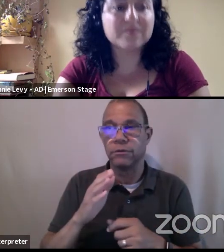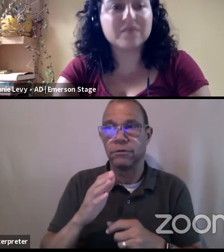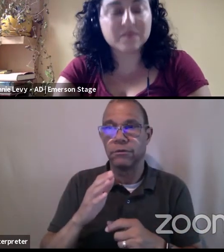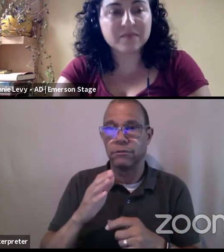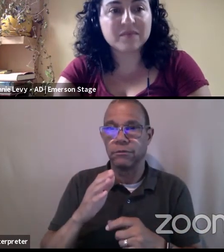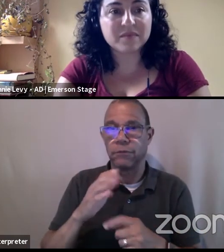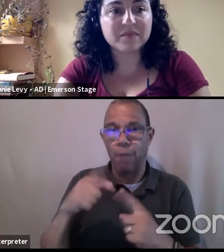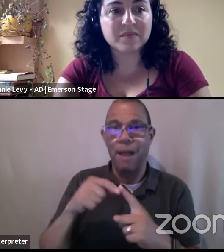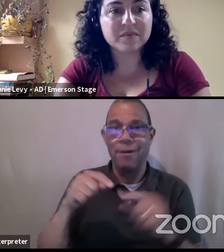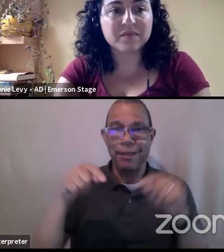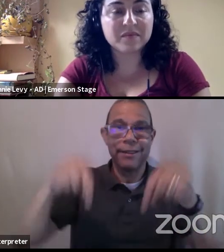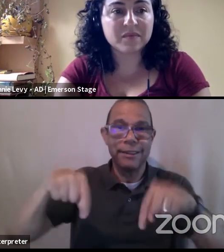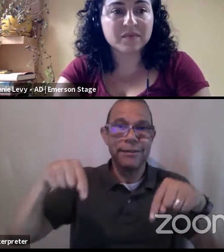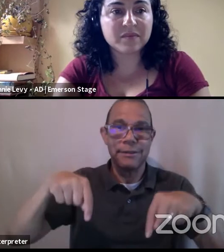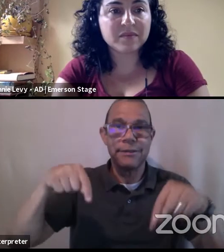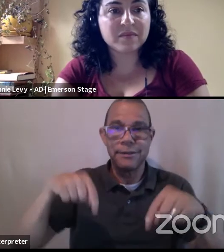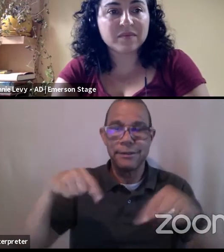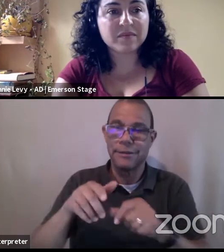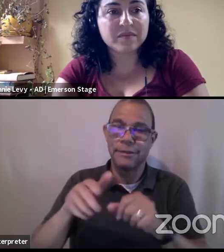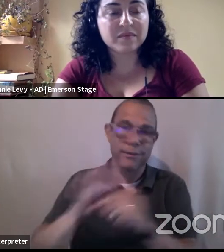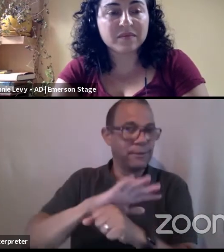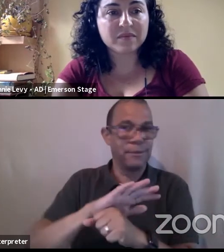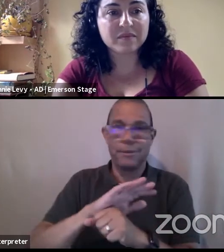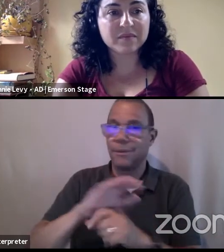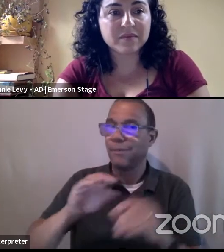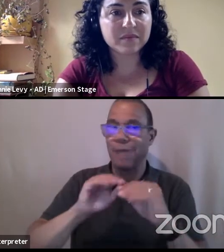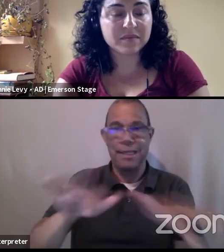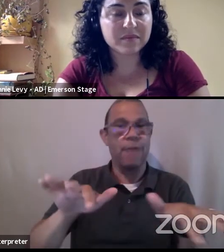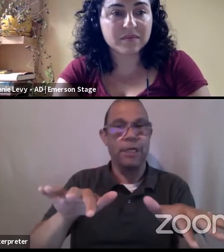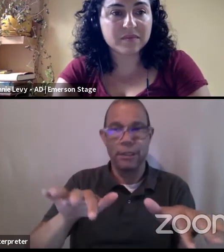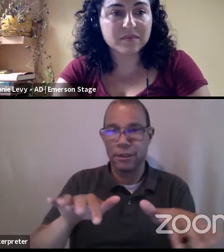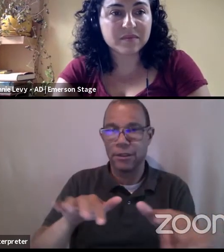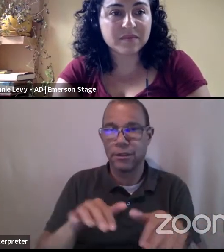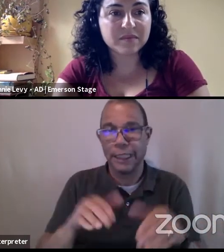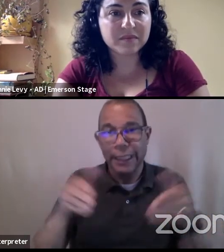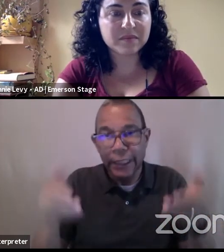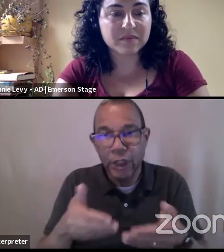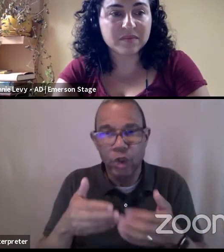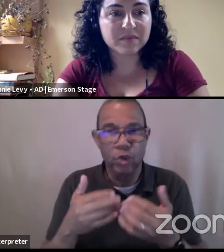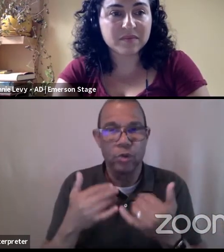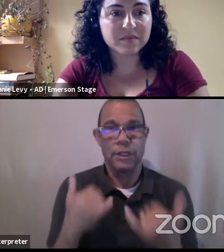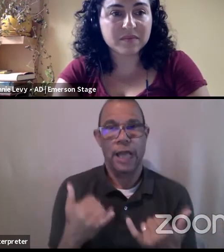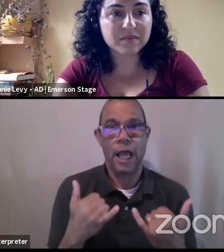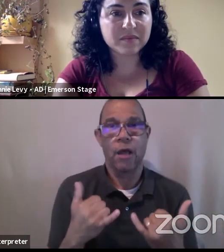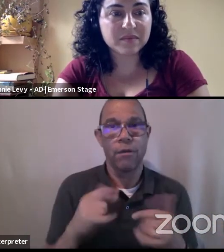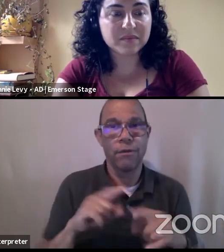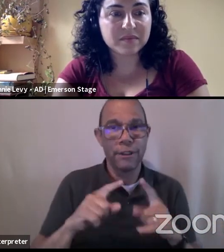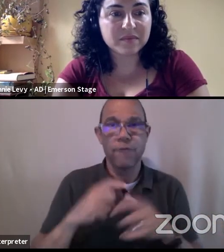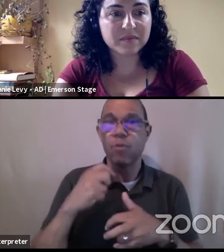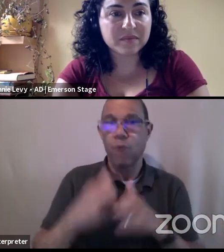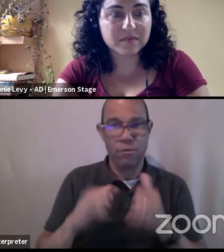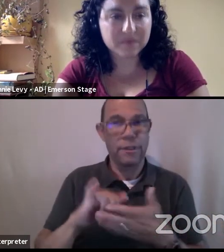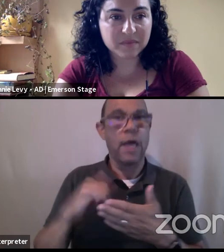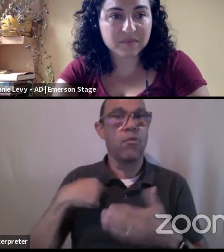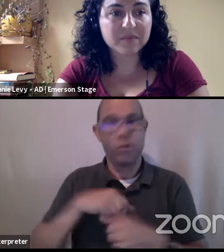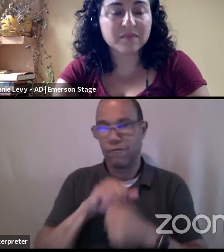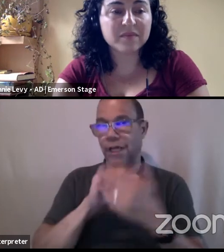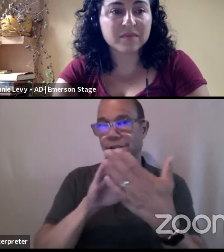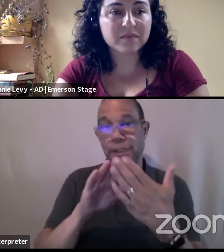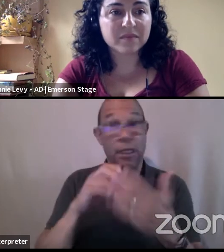It's about here and now. It's about the problems we're facing and the problems that theater artists are facing.